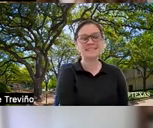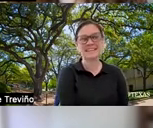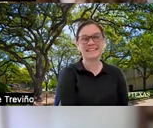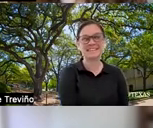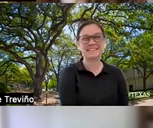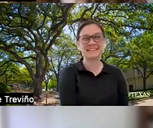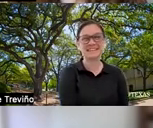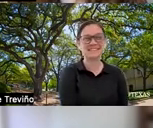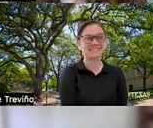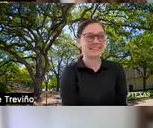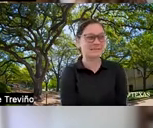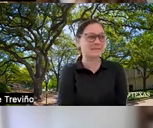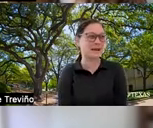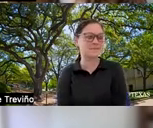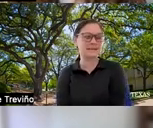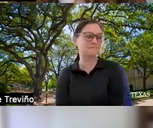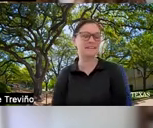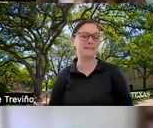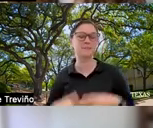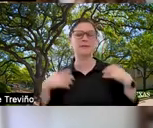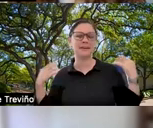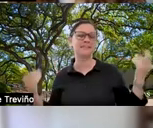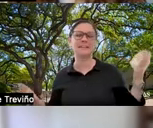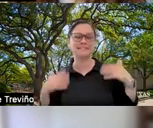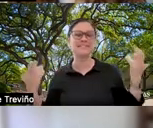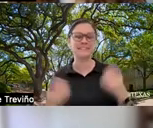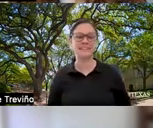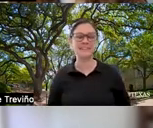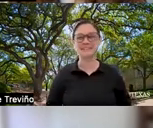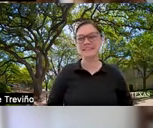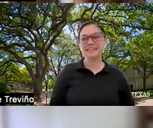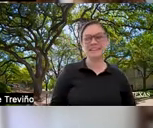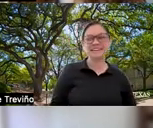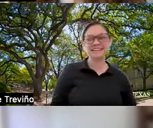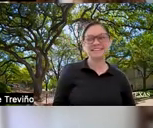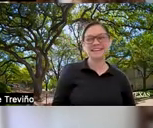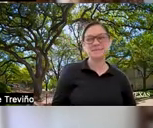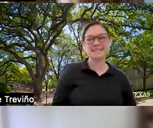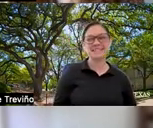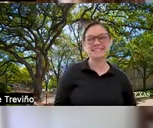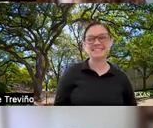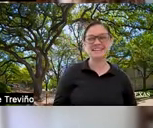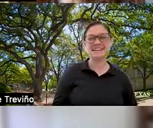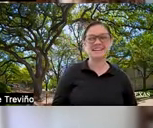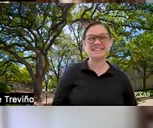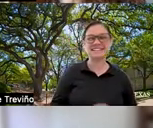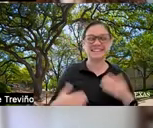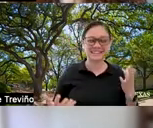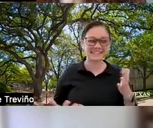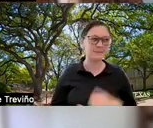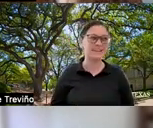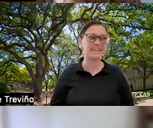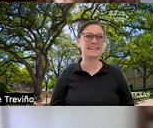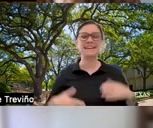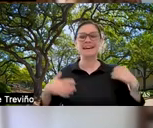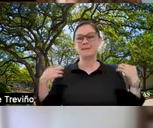pickups. And so I think I might, if I were on the council and in that capacity in